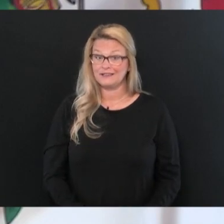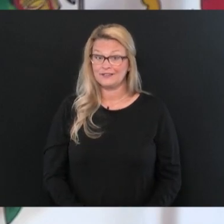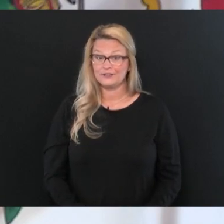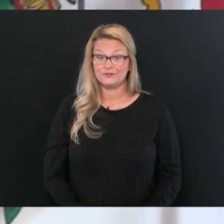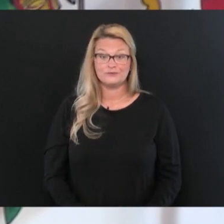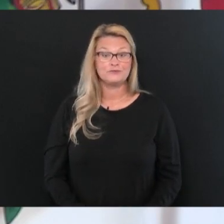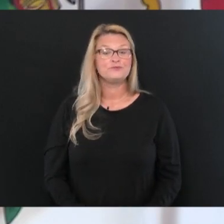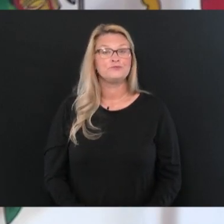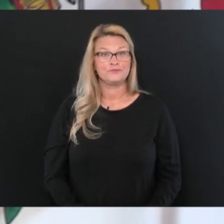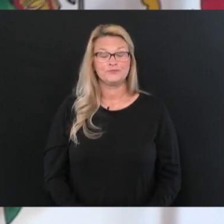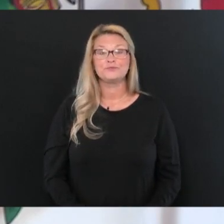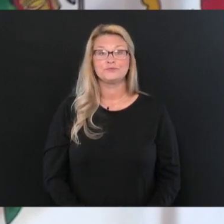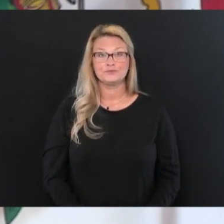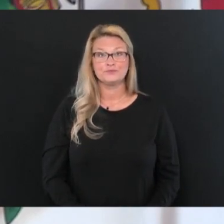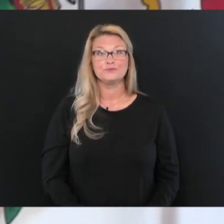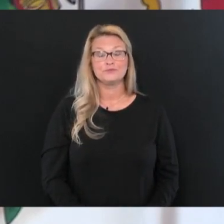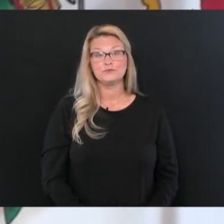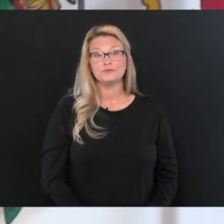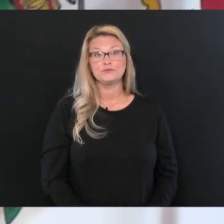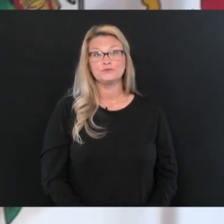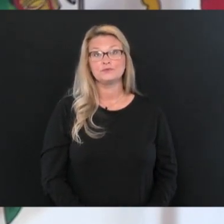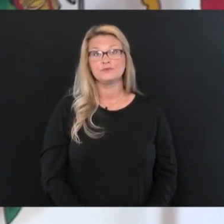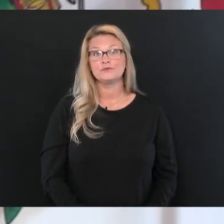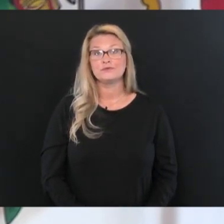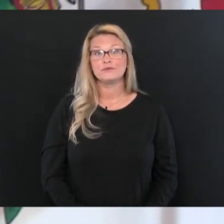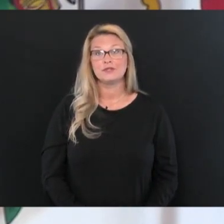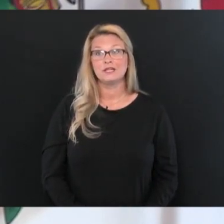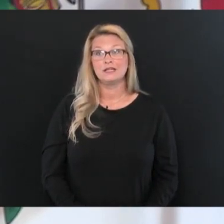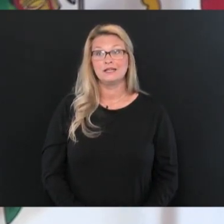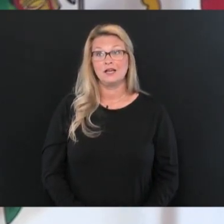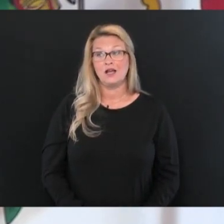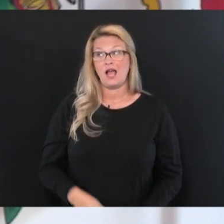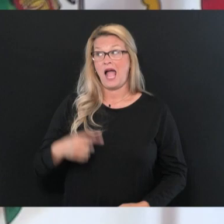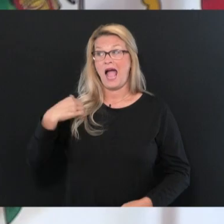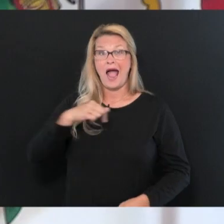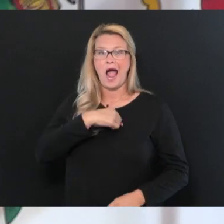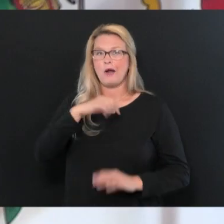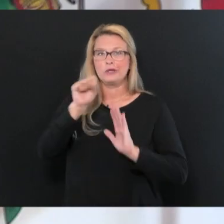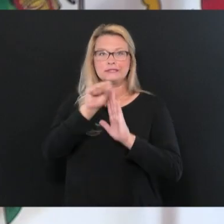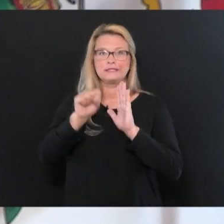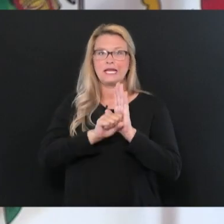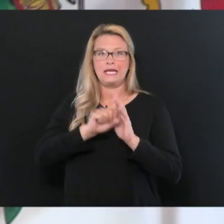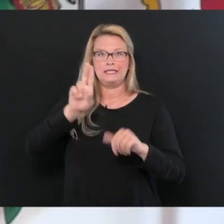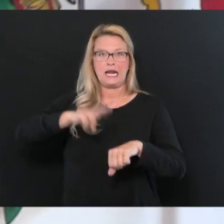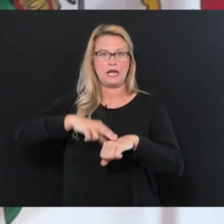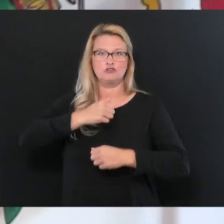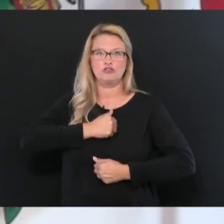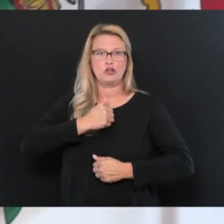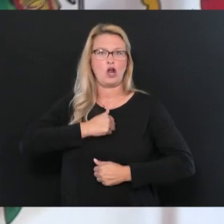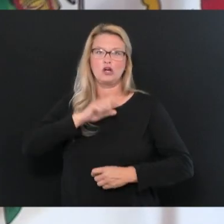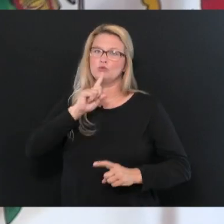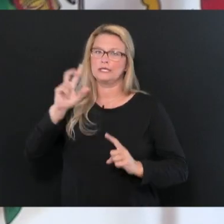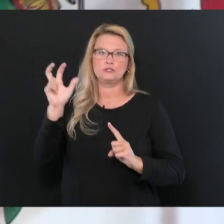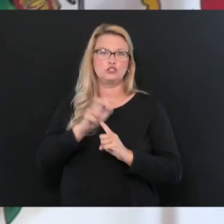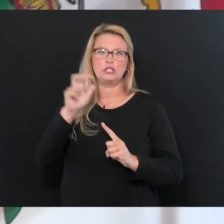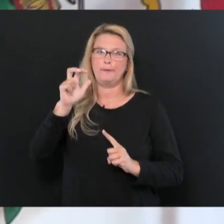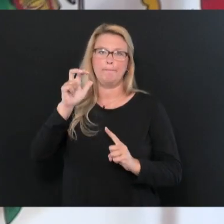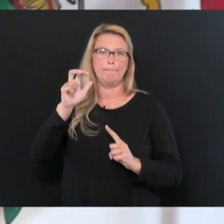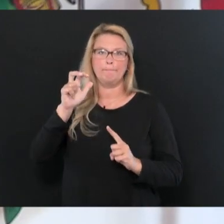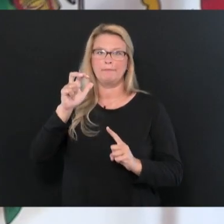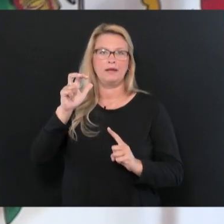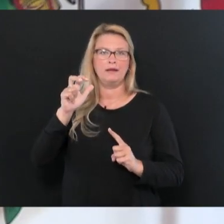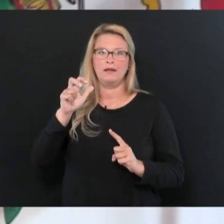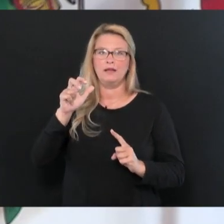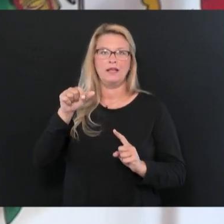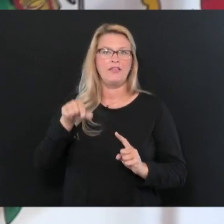I'm telling you right now, if there is a state with a better National Guard, I'd love to see it, because I'm telling you, these